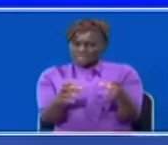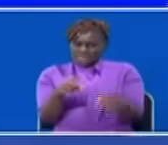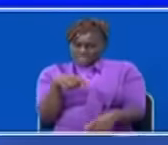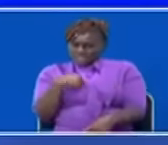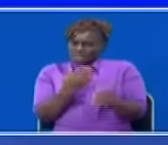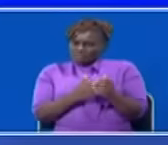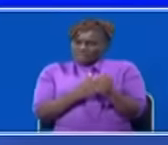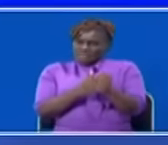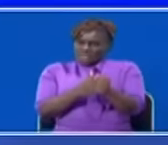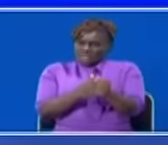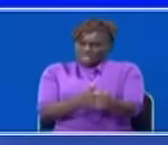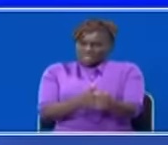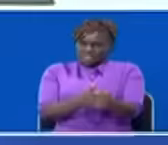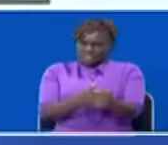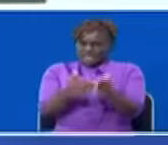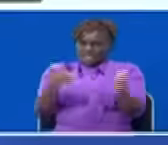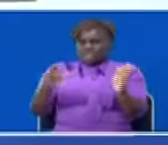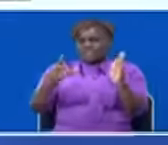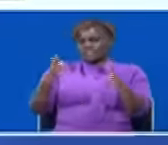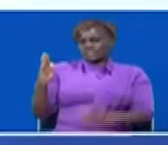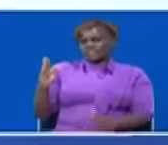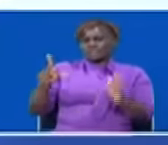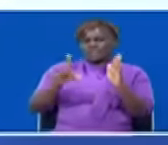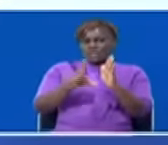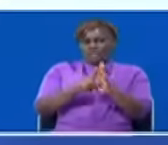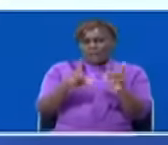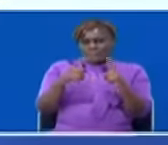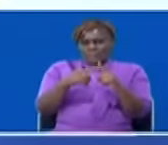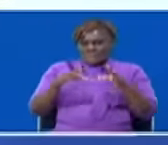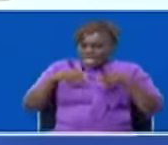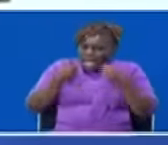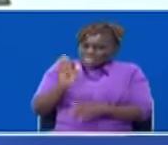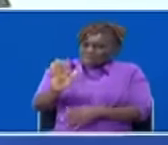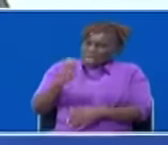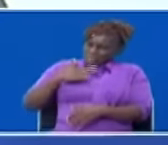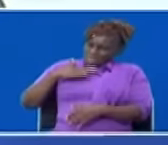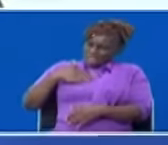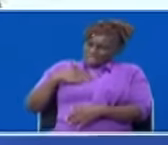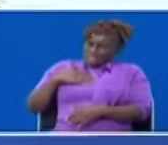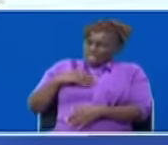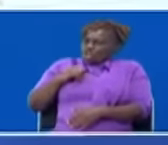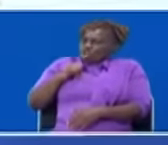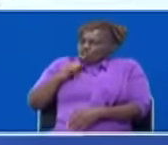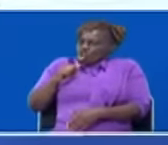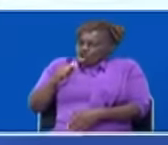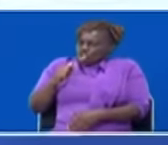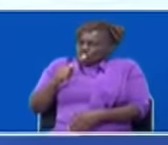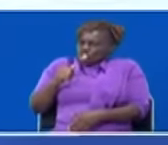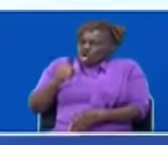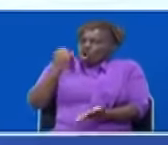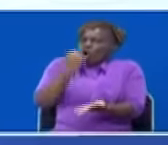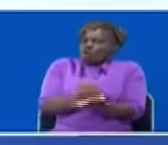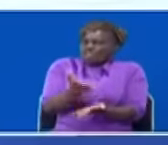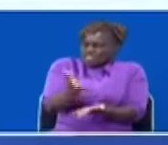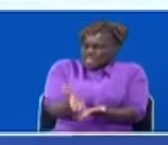I led the charge against the Security Laws Amendment Bill in the House. My answer is this. It does not mean that when I'm not Secretary General of